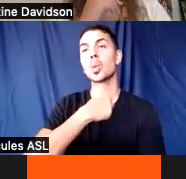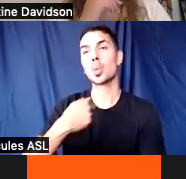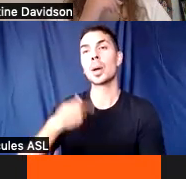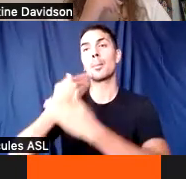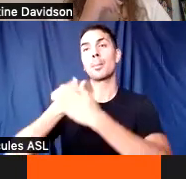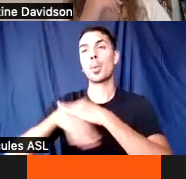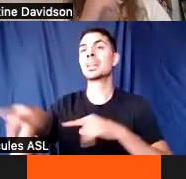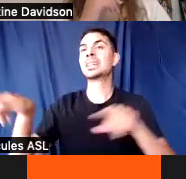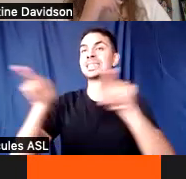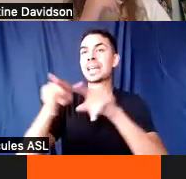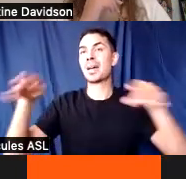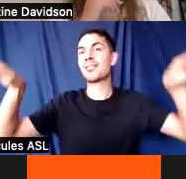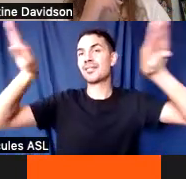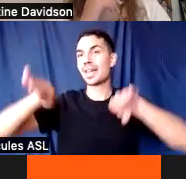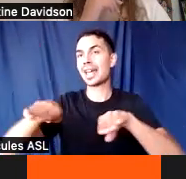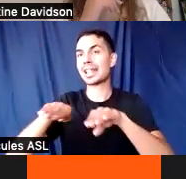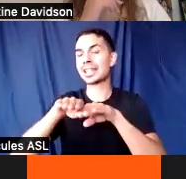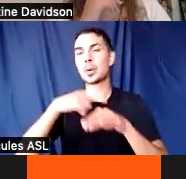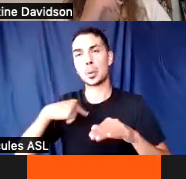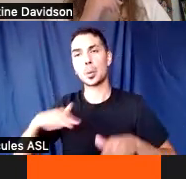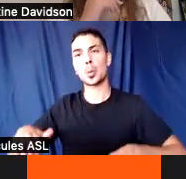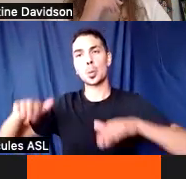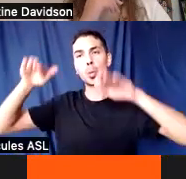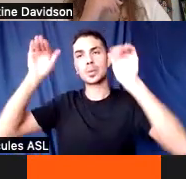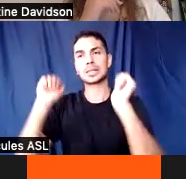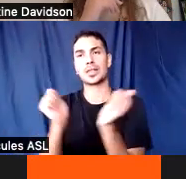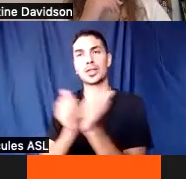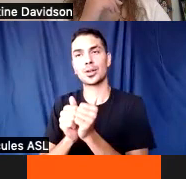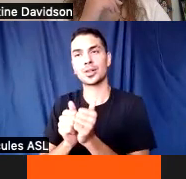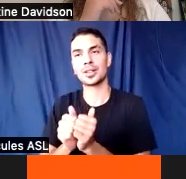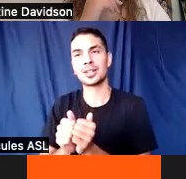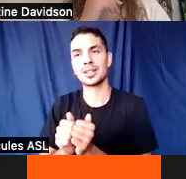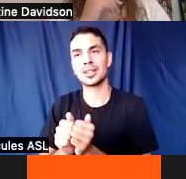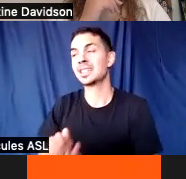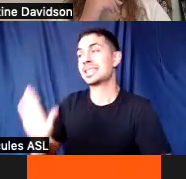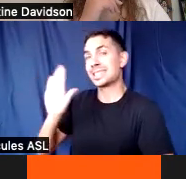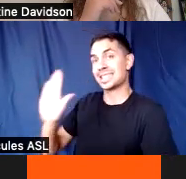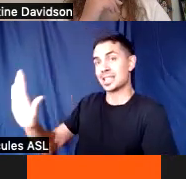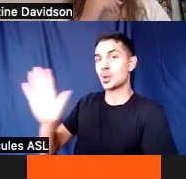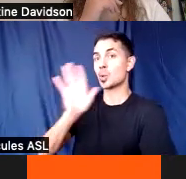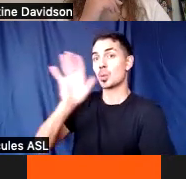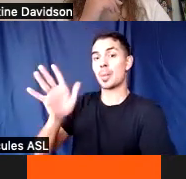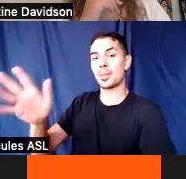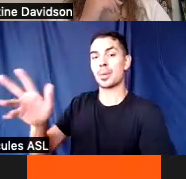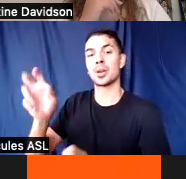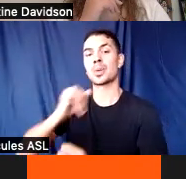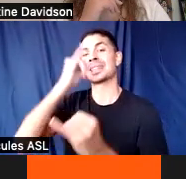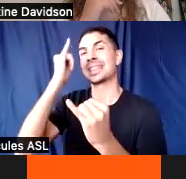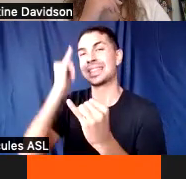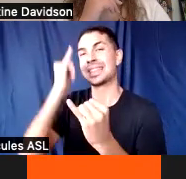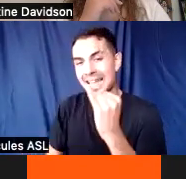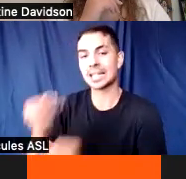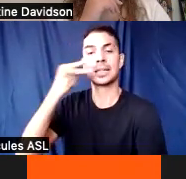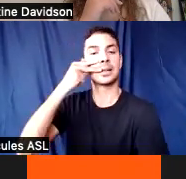the grandson of a woman who was the last Native in the area to remember life before the